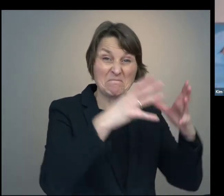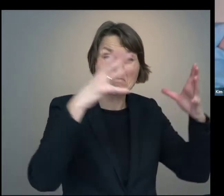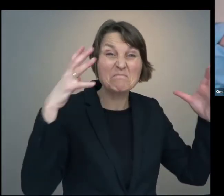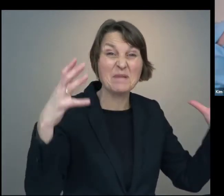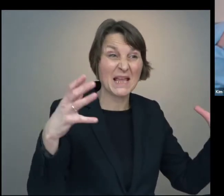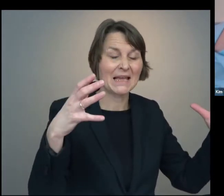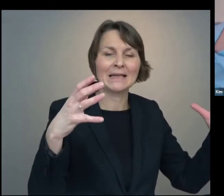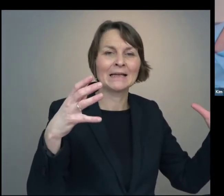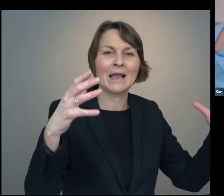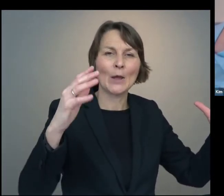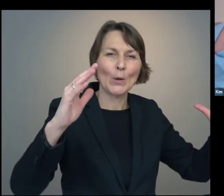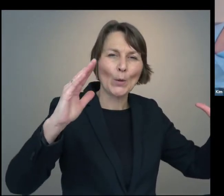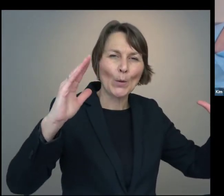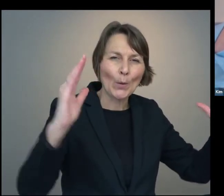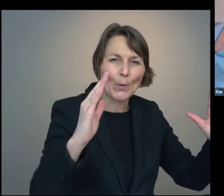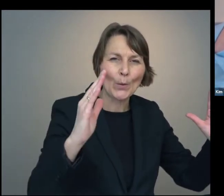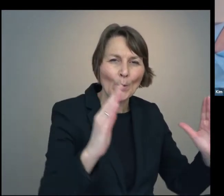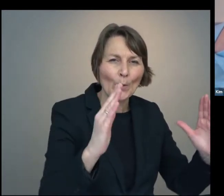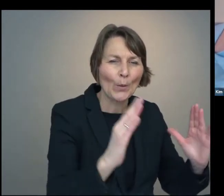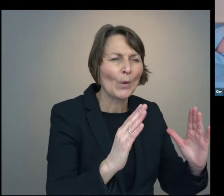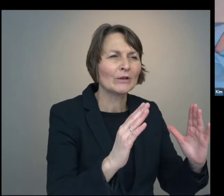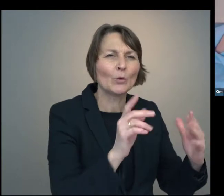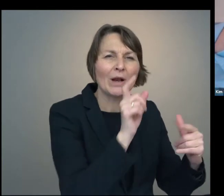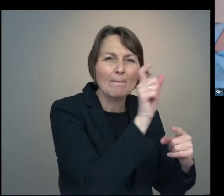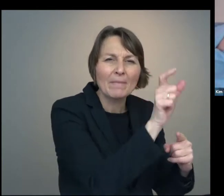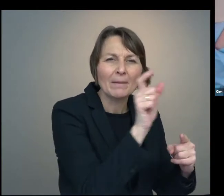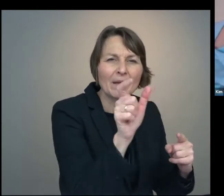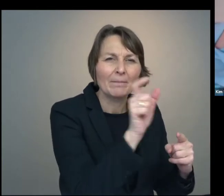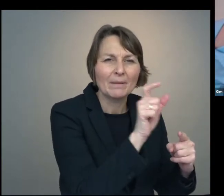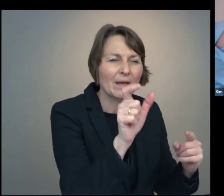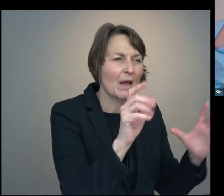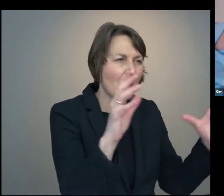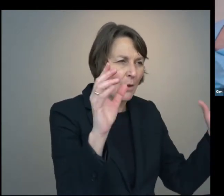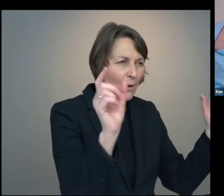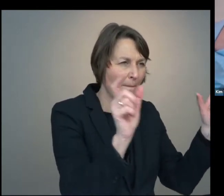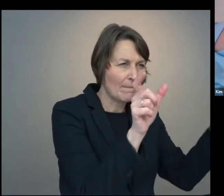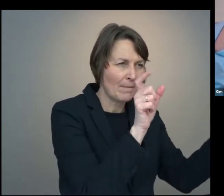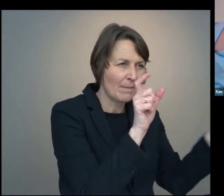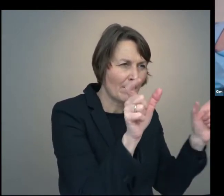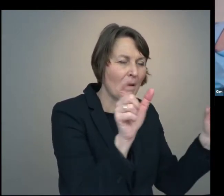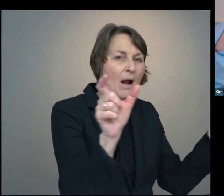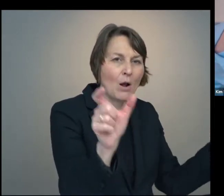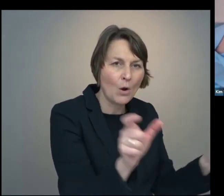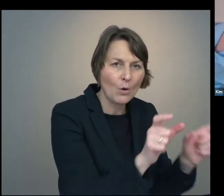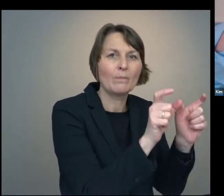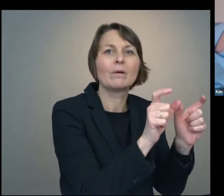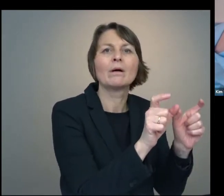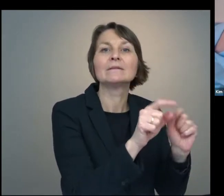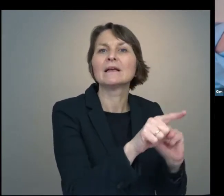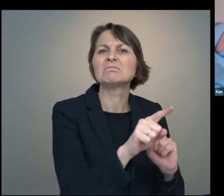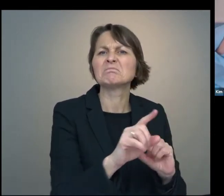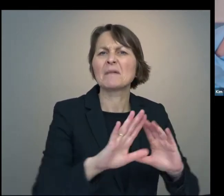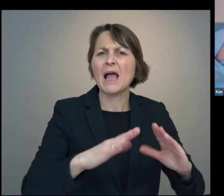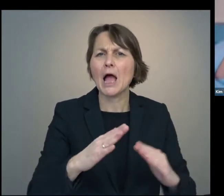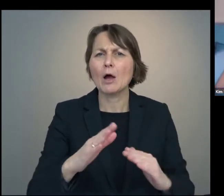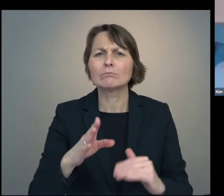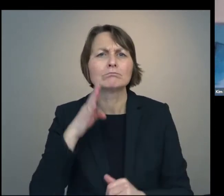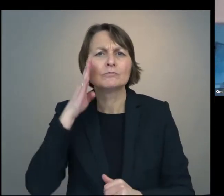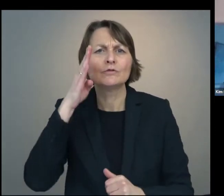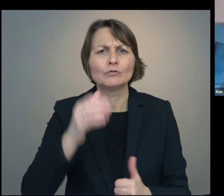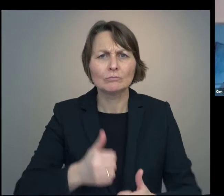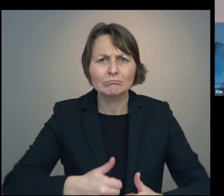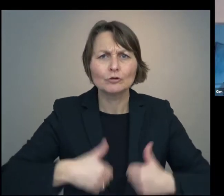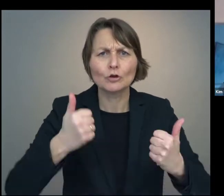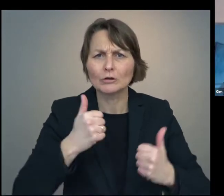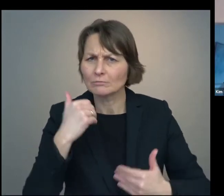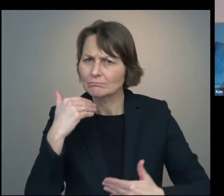them down from a headline. What does it entail to have future-proofing the Umbraco back office? Breaking it